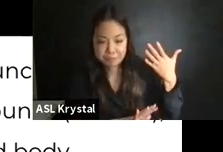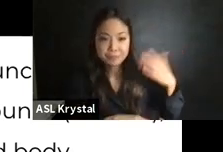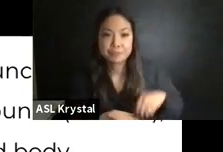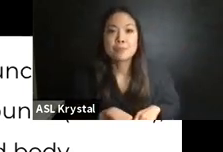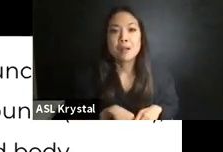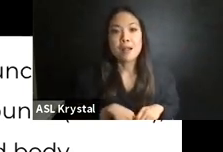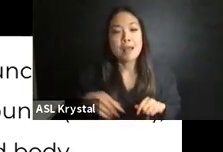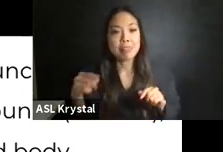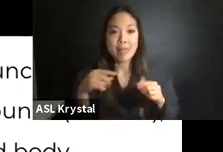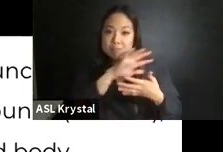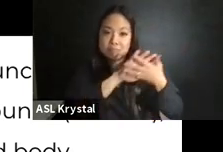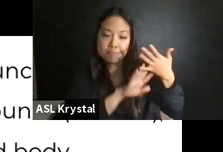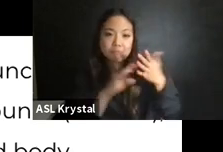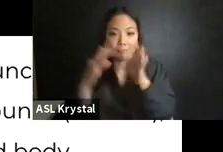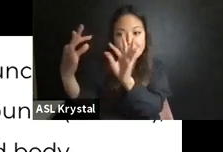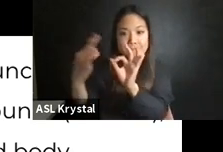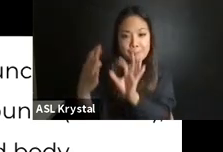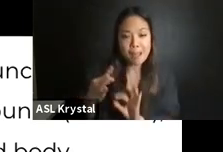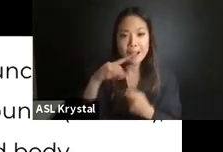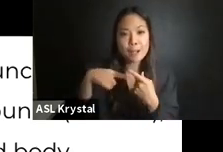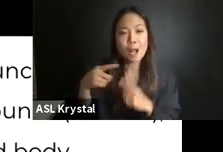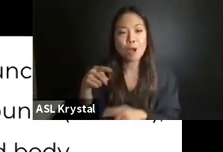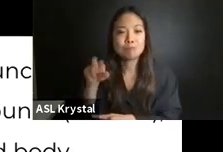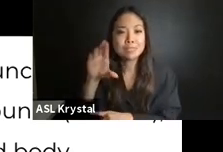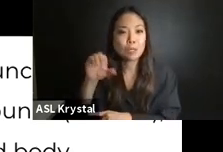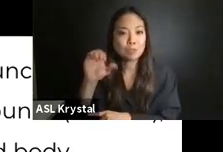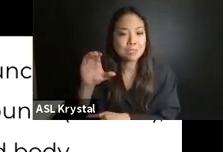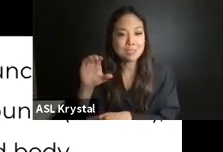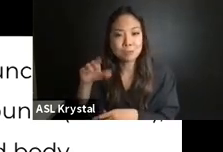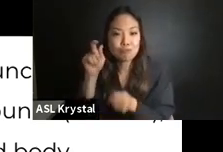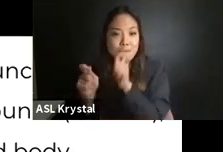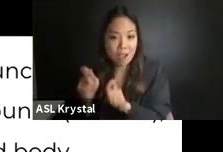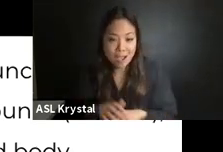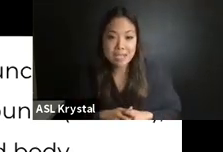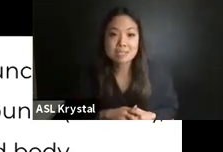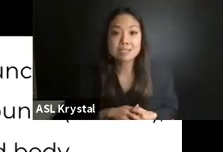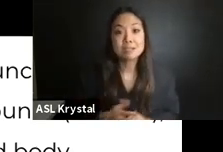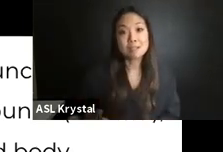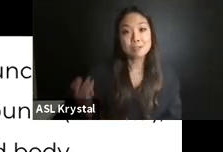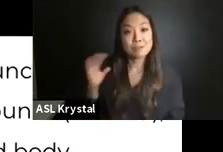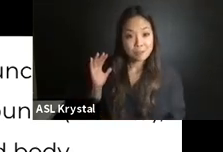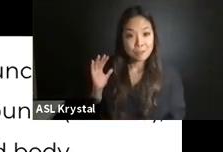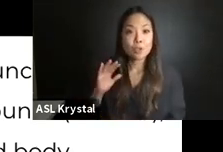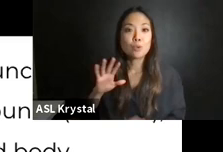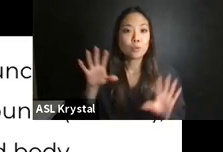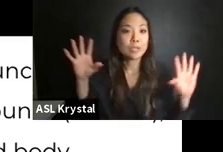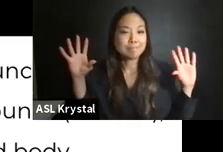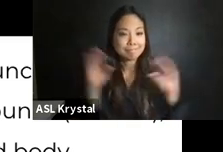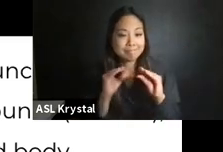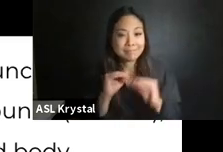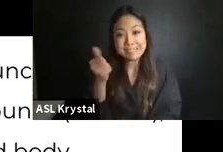conduct um in the spring of 2019 mr depina held about 10 feedback sessions with stakeholders